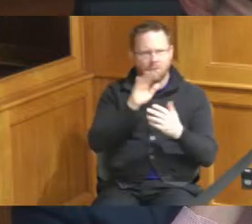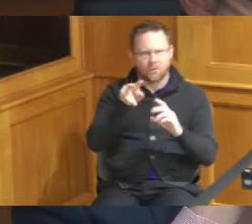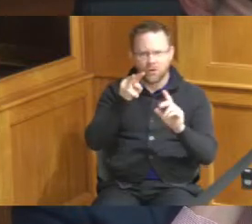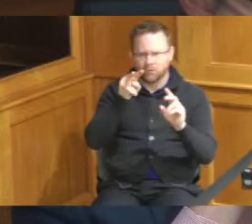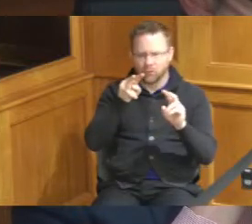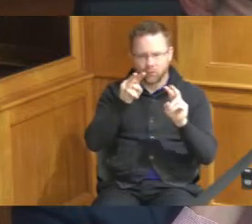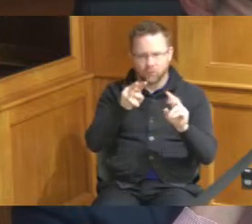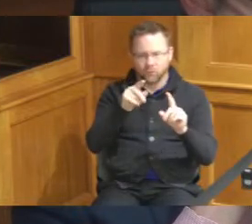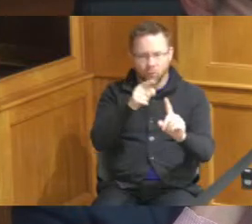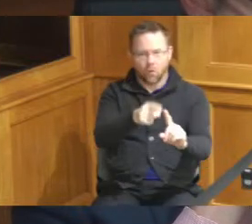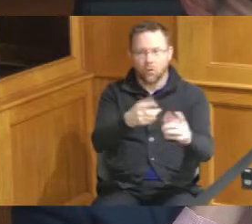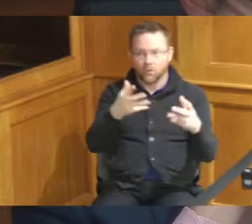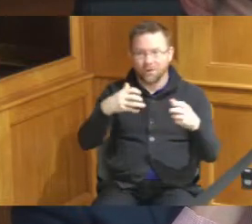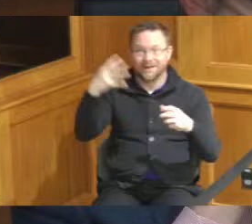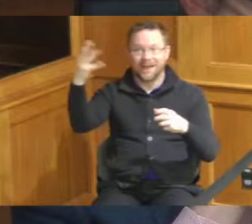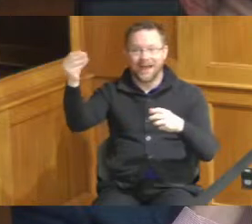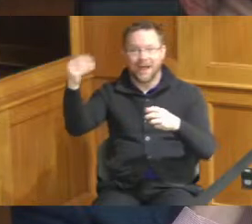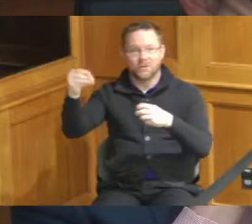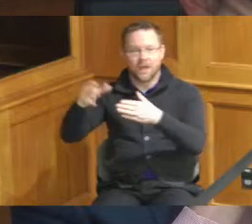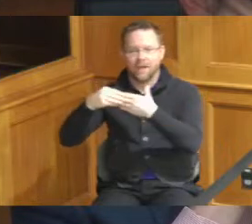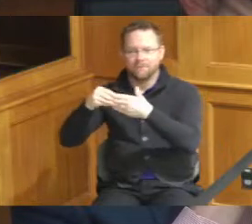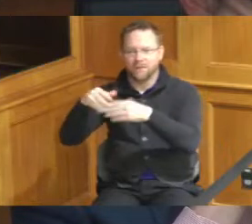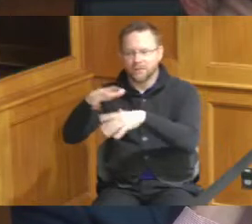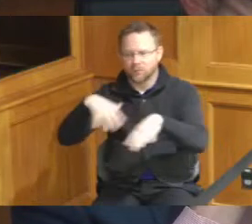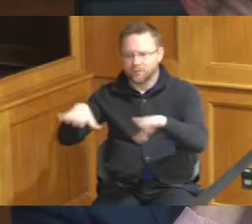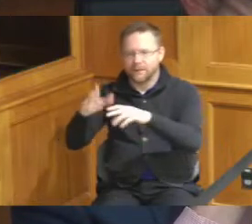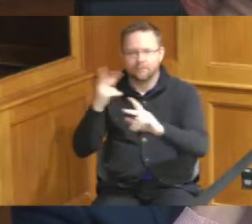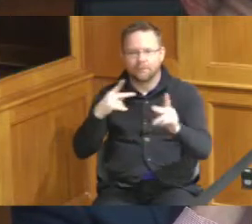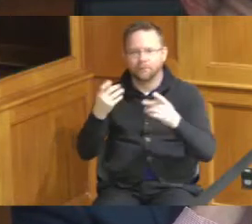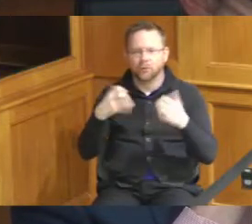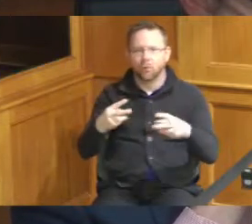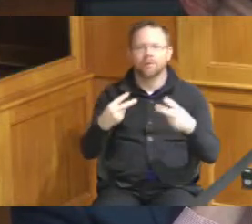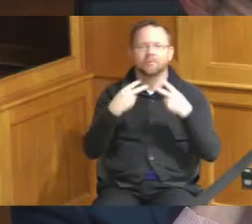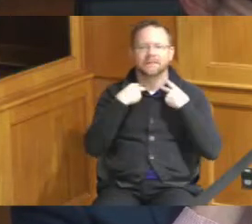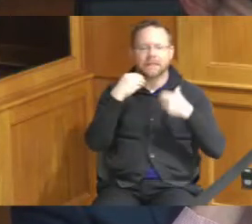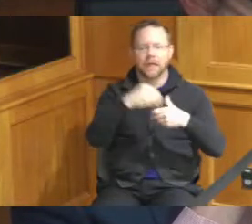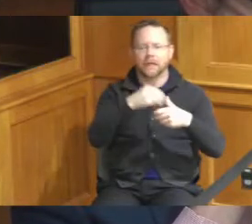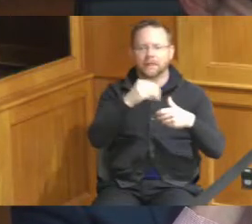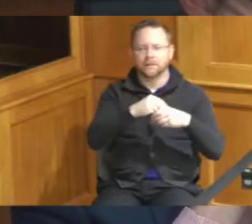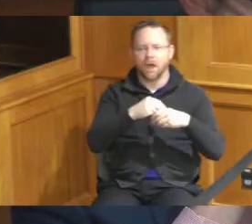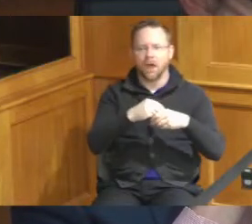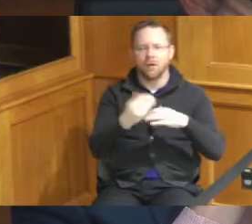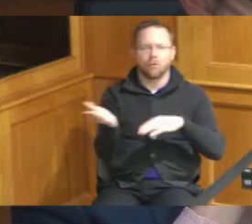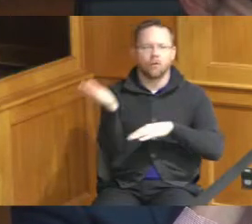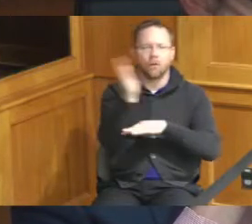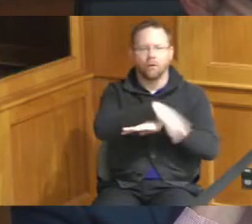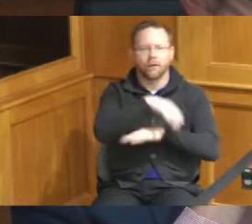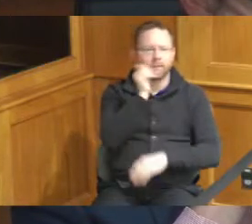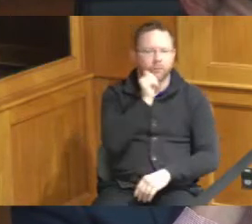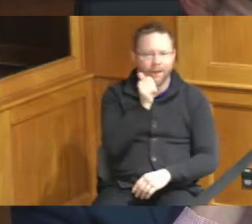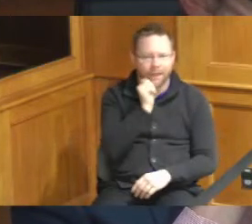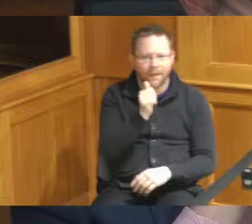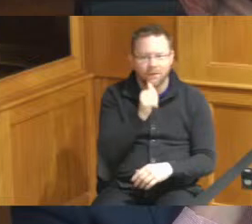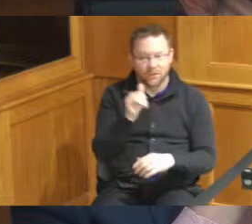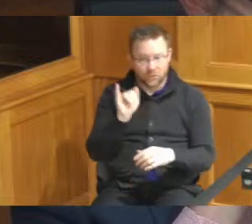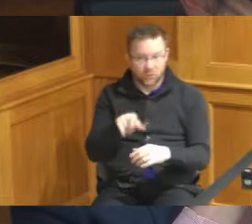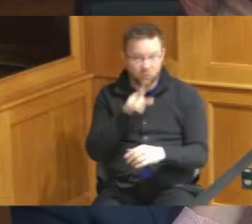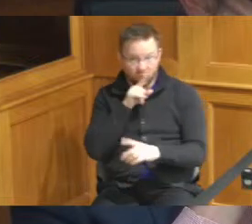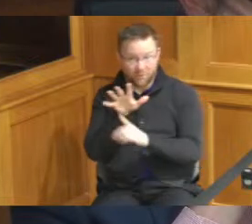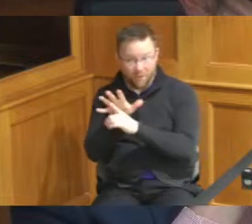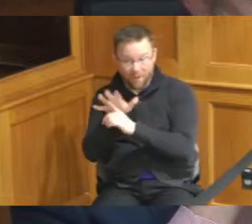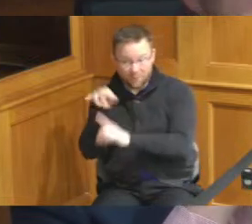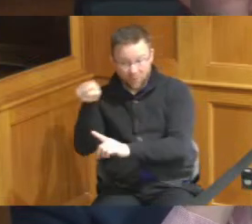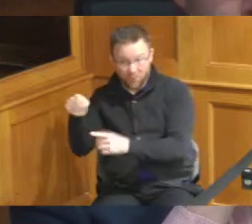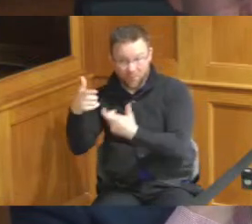programmable space outside because people don't want to be in a building for a conference, and it's a real selling point for some of the larger conventions that